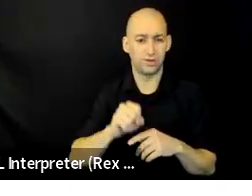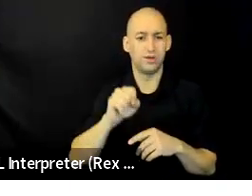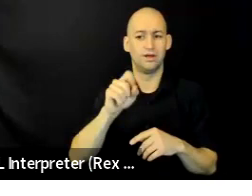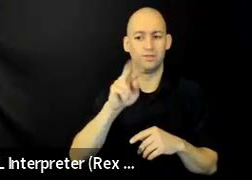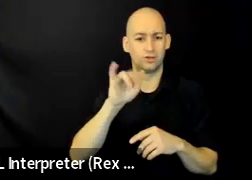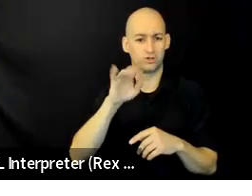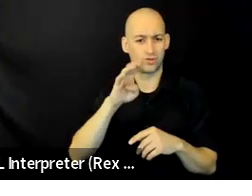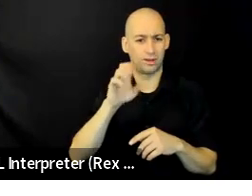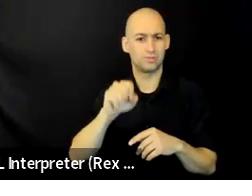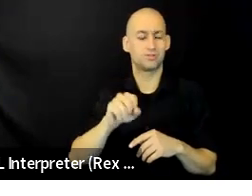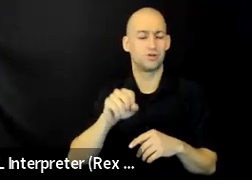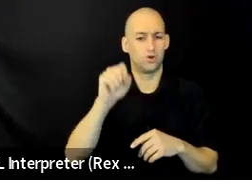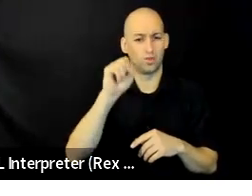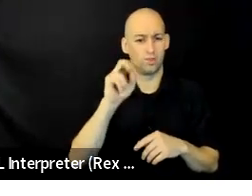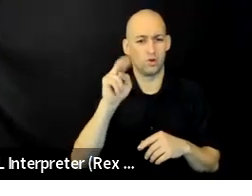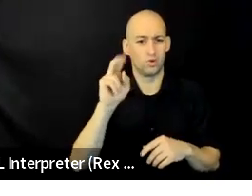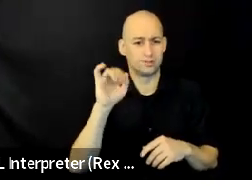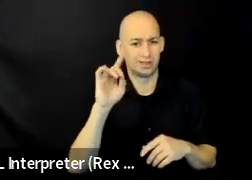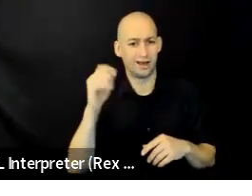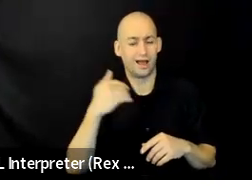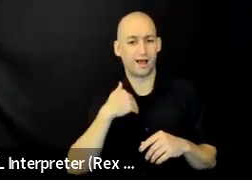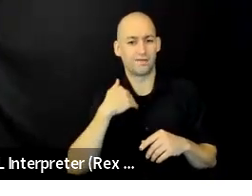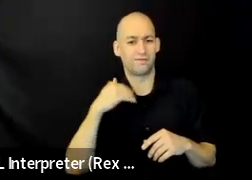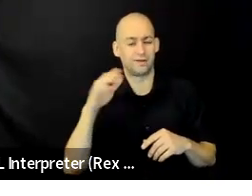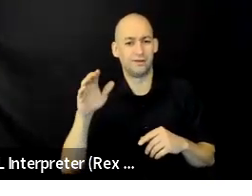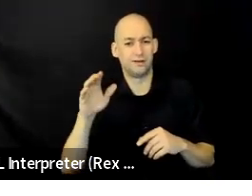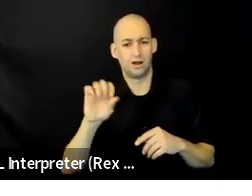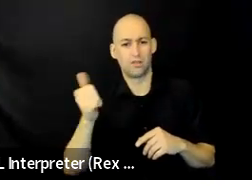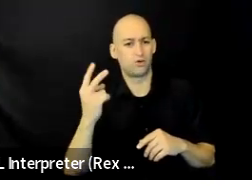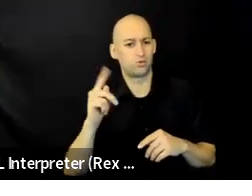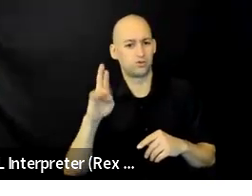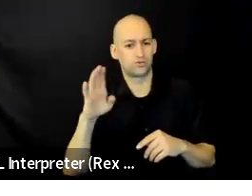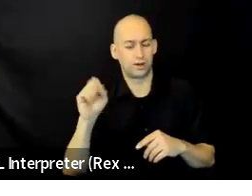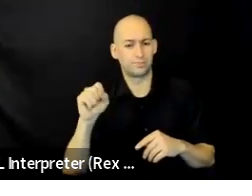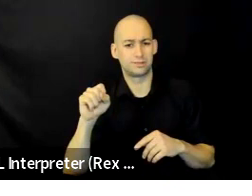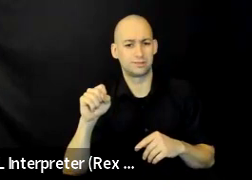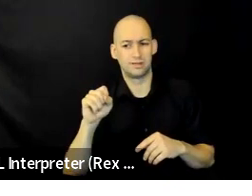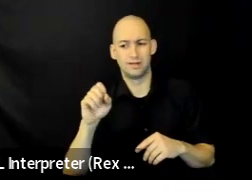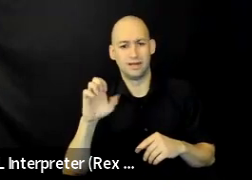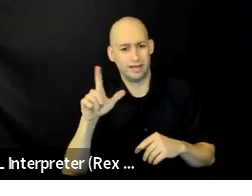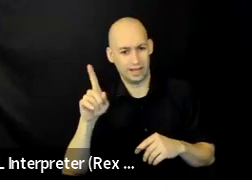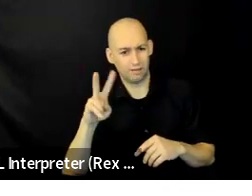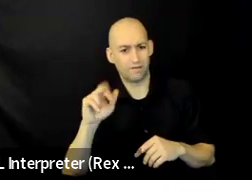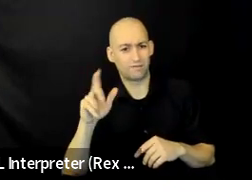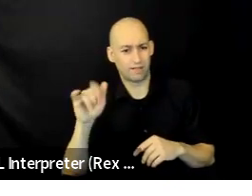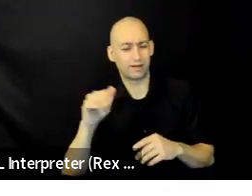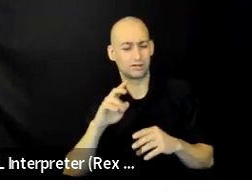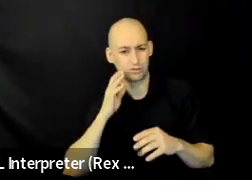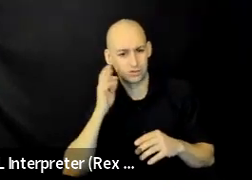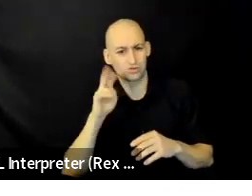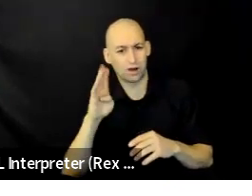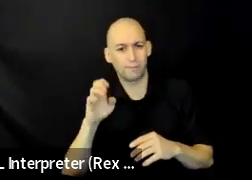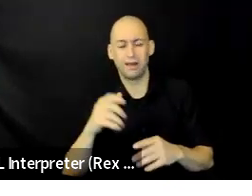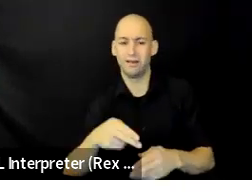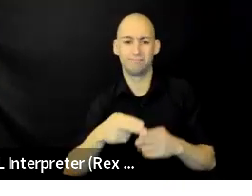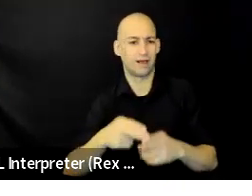the north side, we have the another 2 tribes, the Toloadini Nation and the Elk Valley tribe, that are heavily impacted, as well as